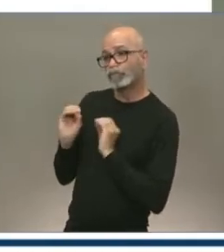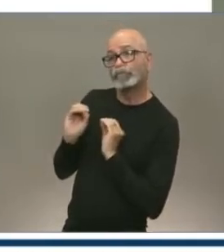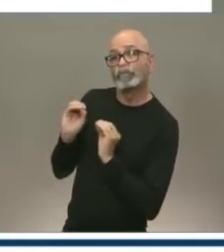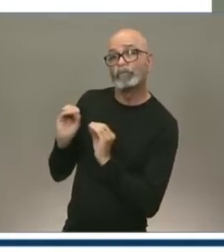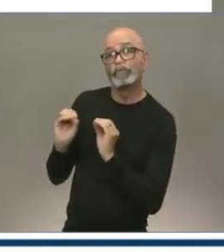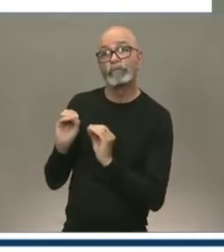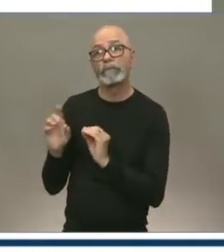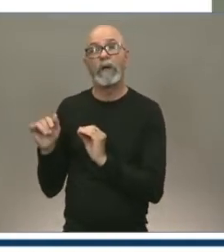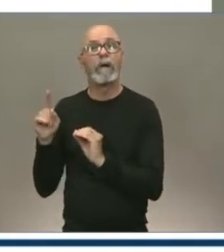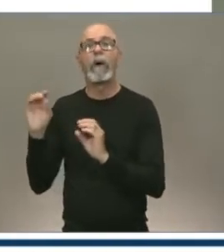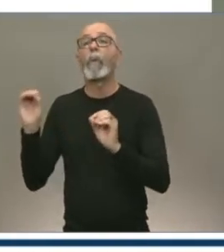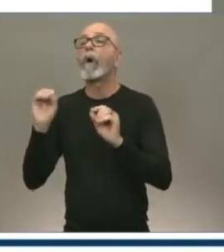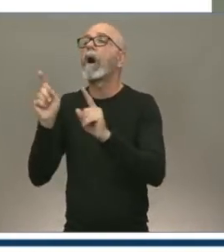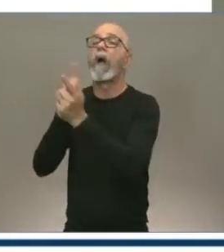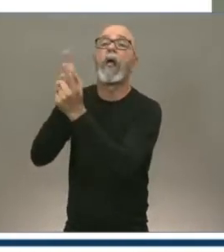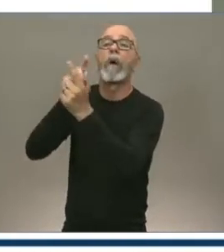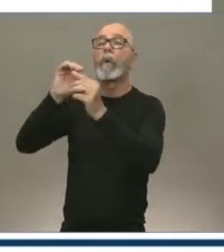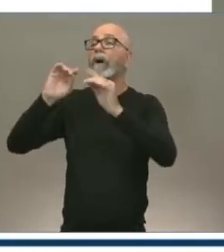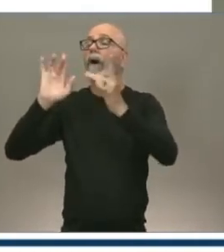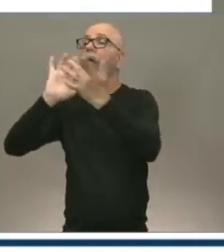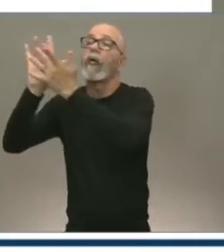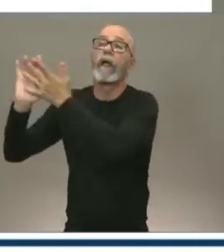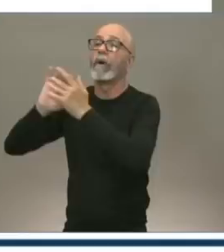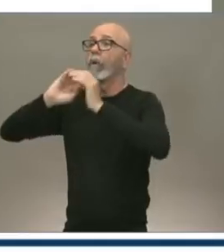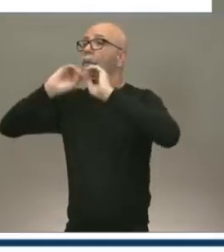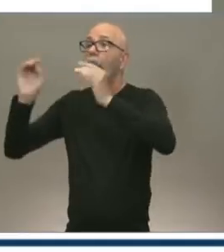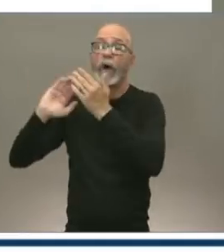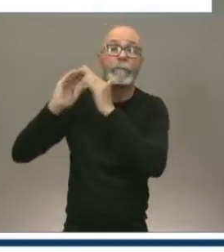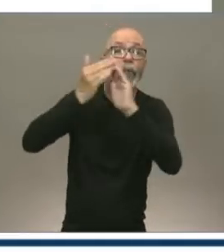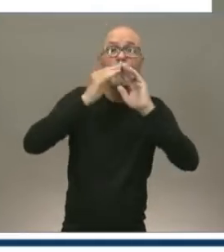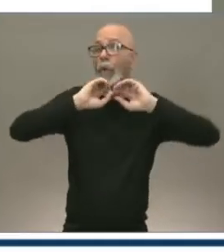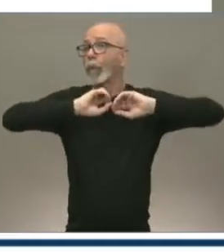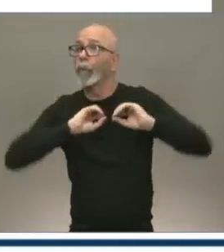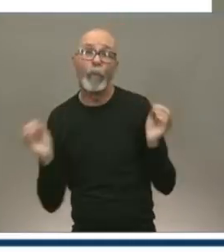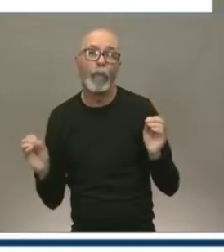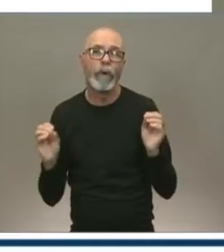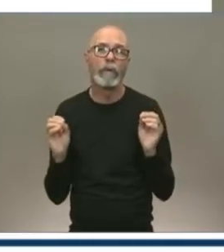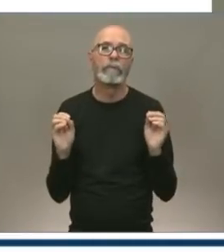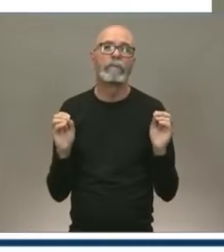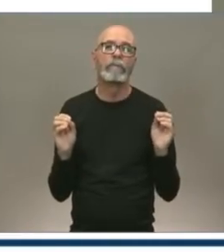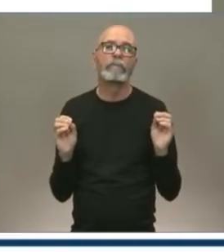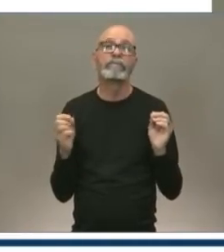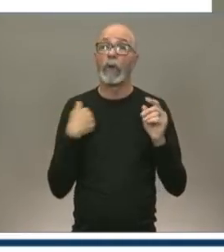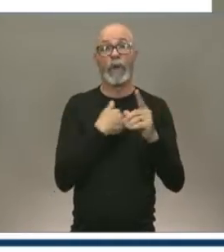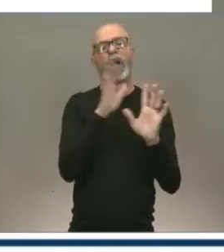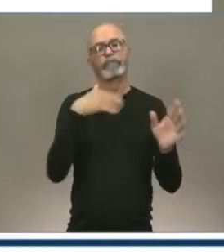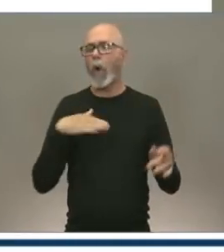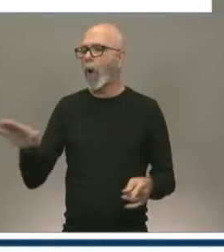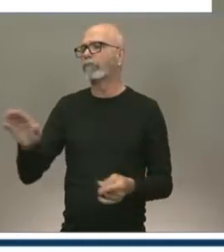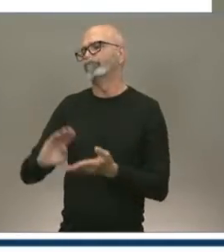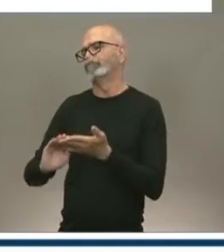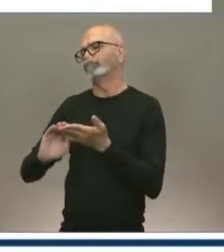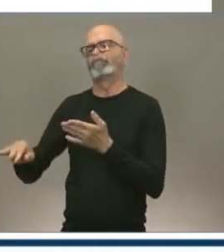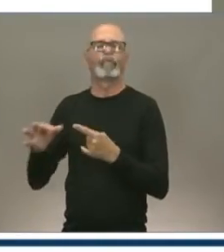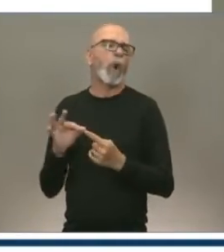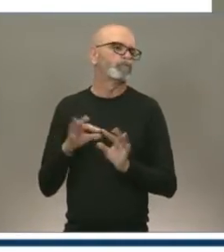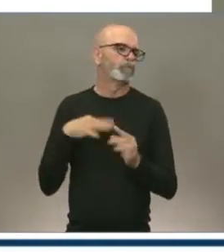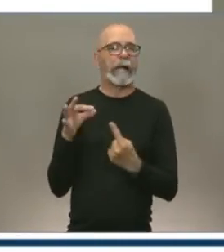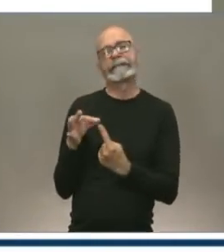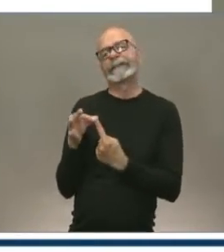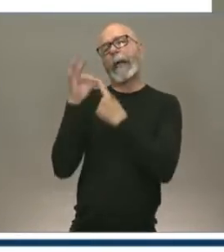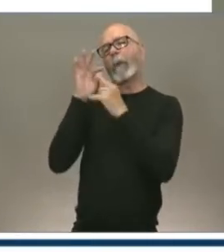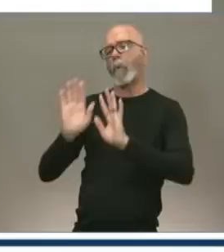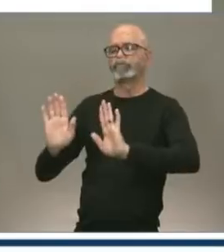as the broader community. We are not giving exceptions. We are not compromising on the fundamental need for a 14-day